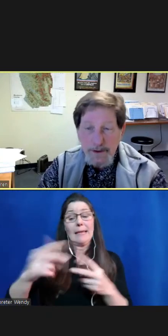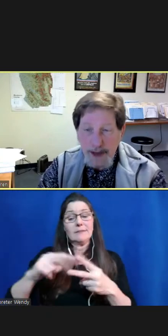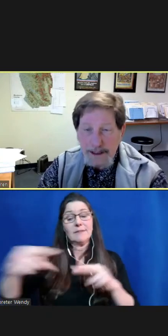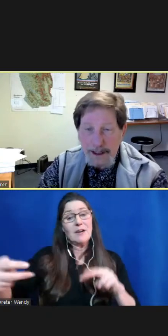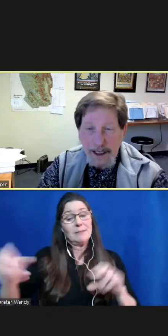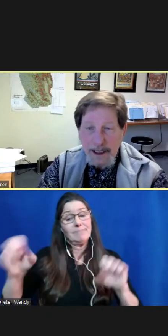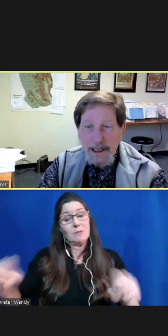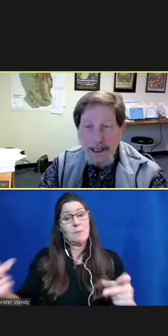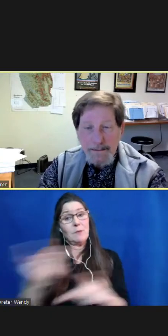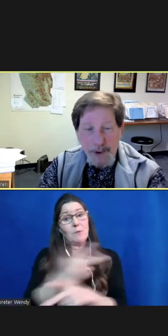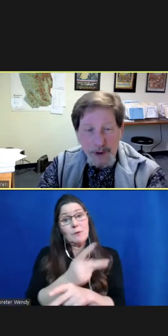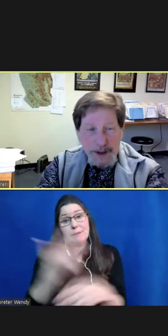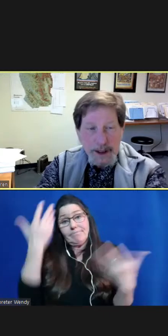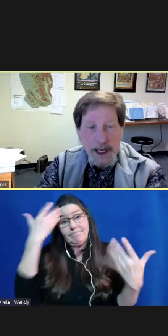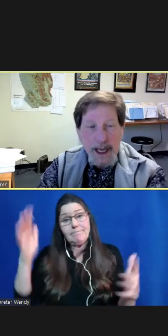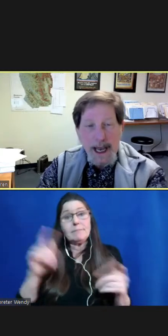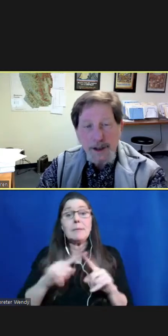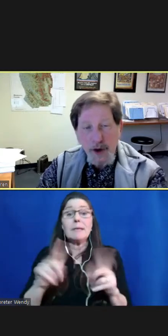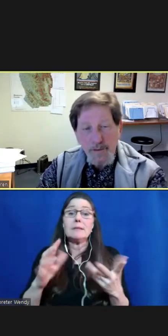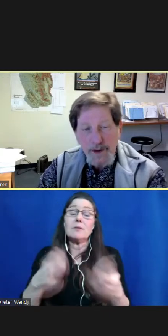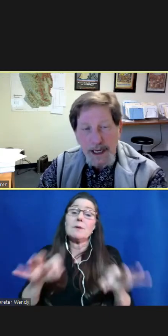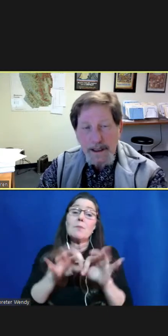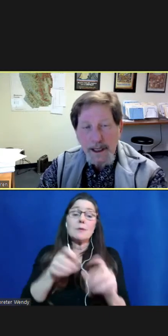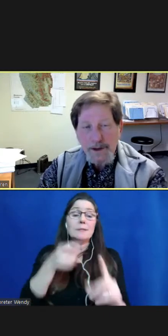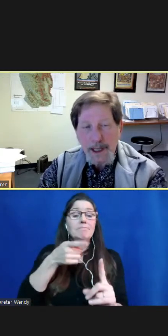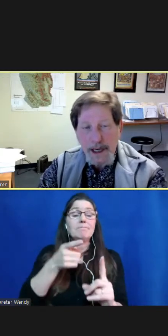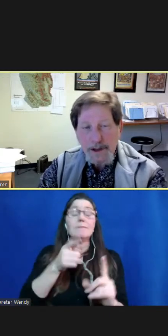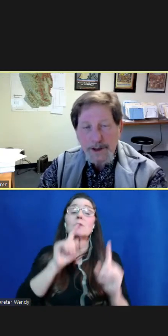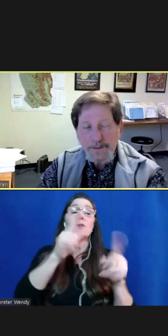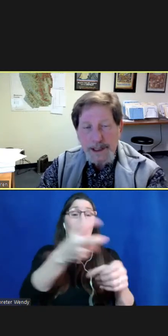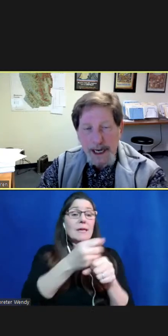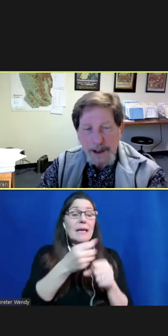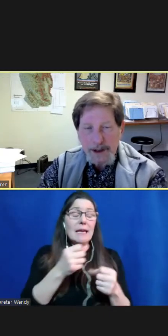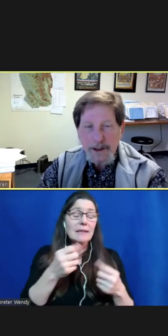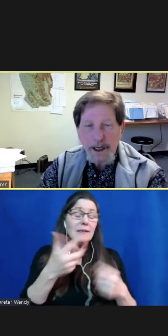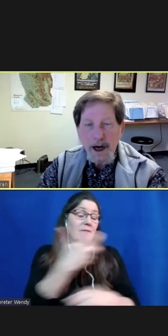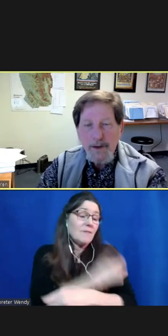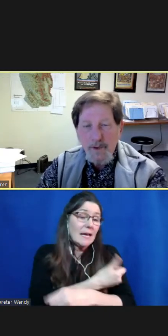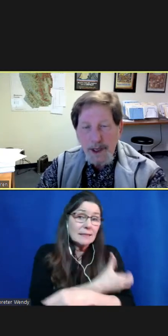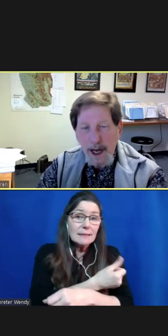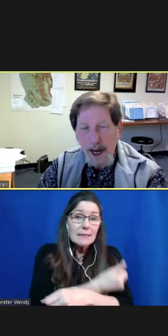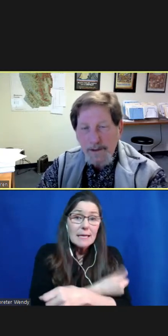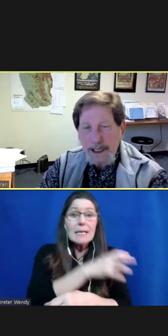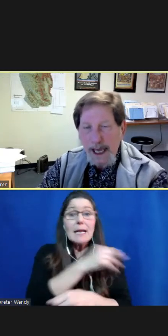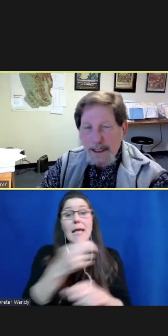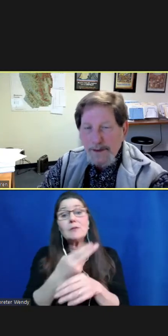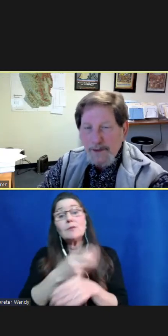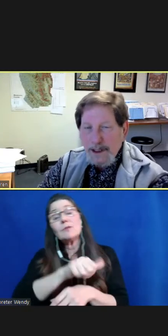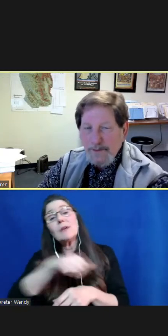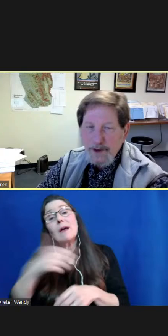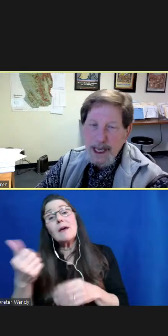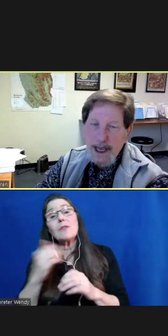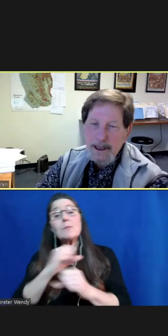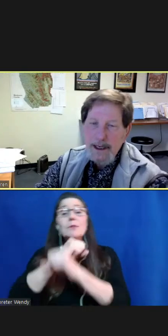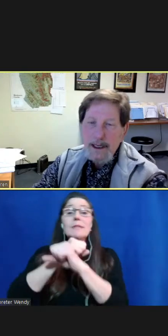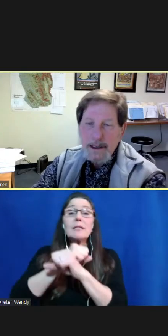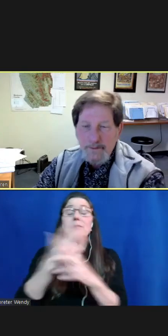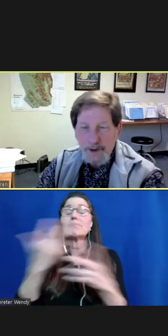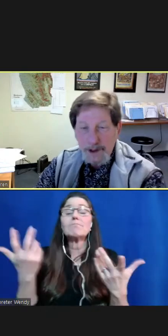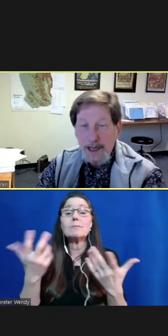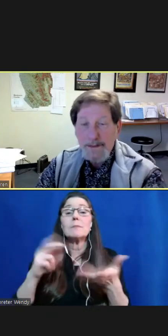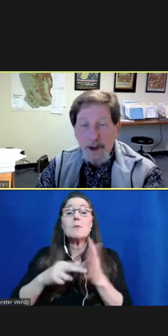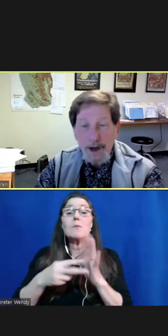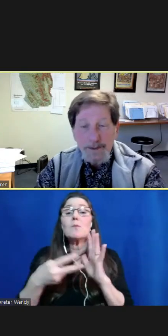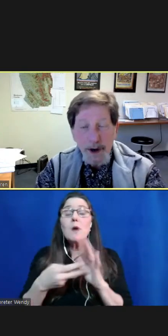So get vaccinated and get boosted. And don't forget the other layers of protection. Avoid high-risk activities if you can.